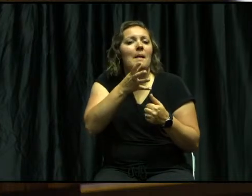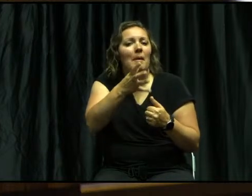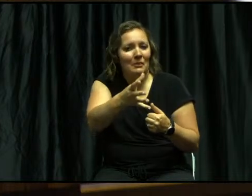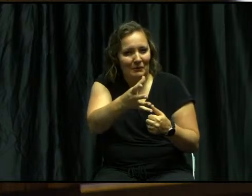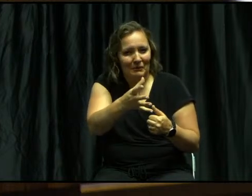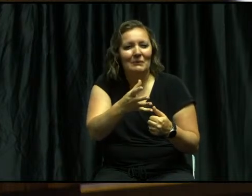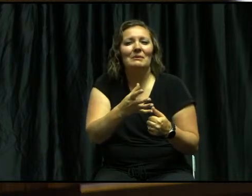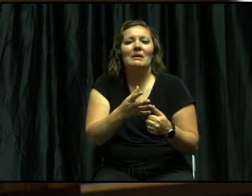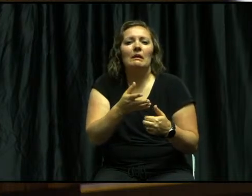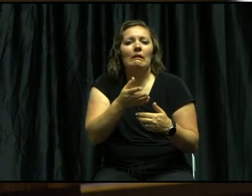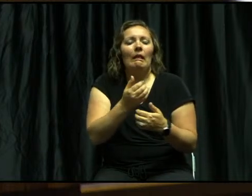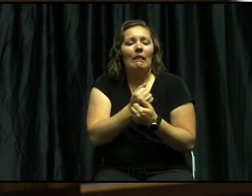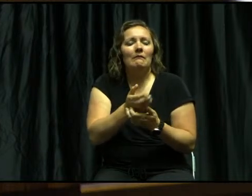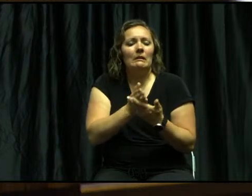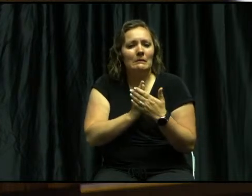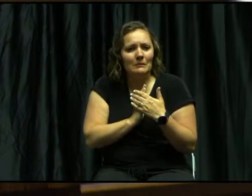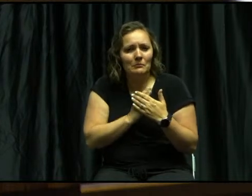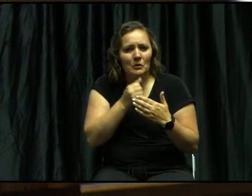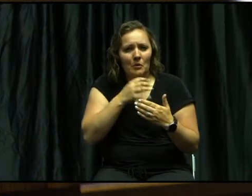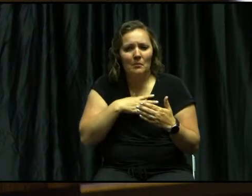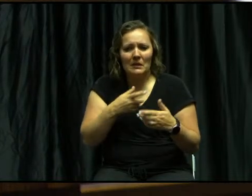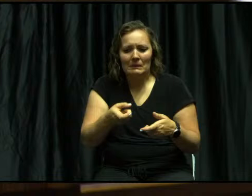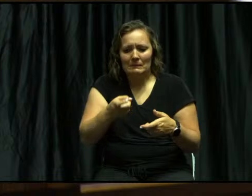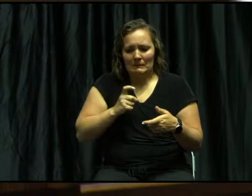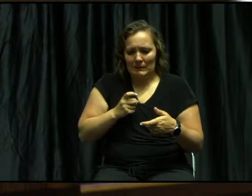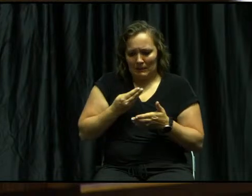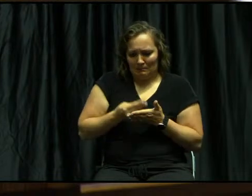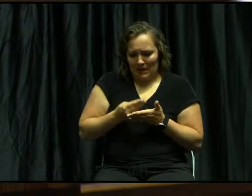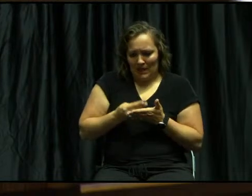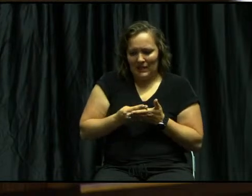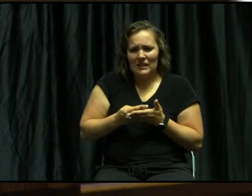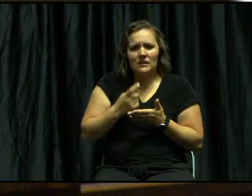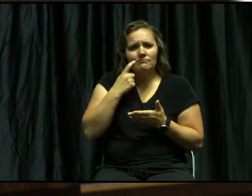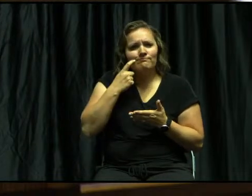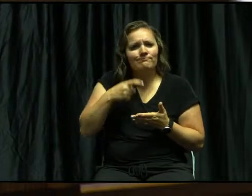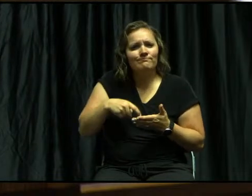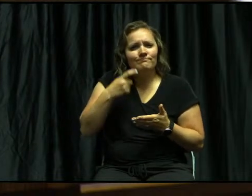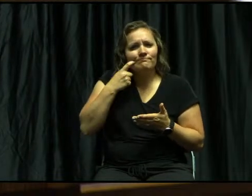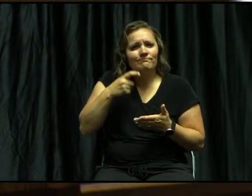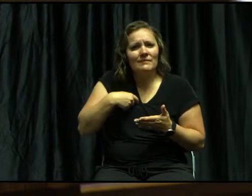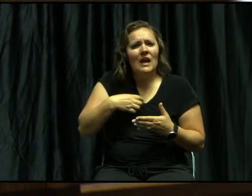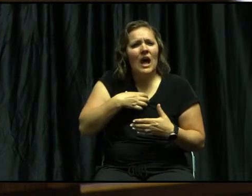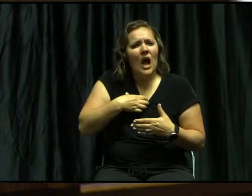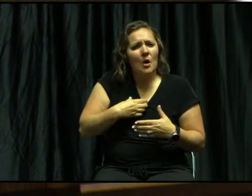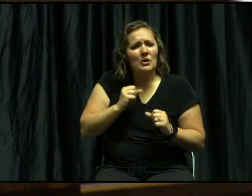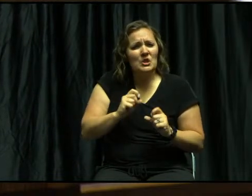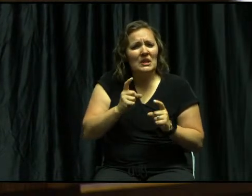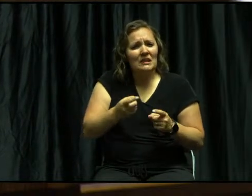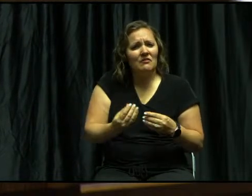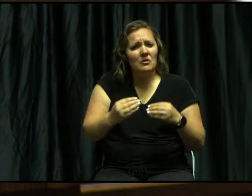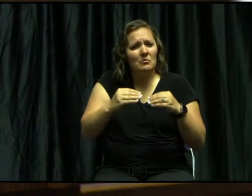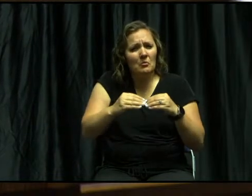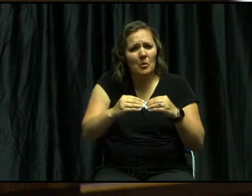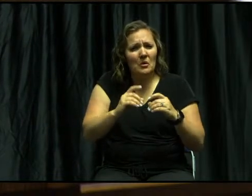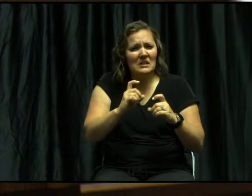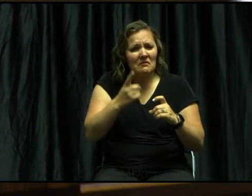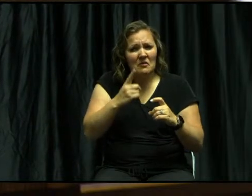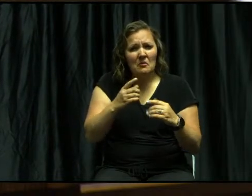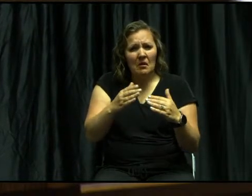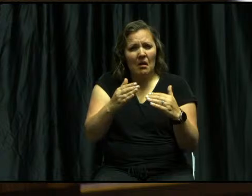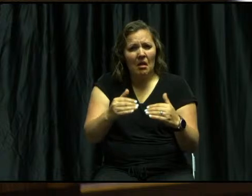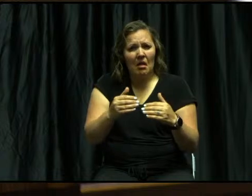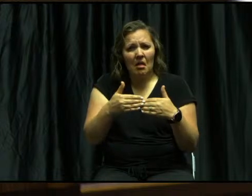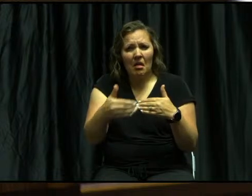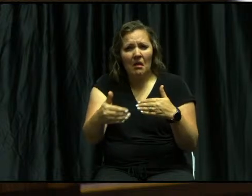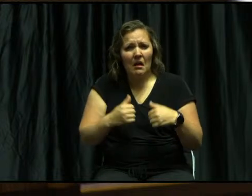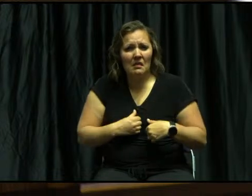me a $100 bill. In tears, she said, "I wish I had more to give you for the next chapter of your